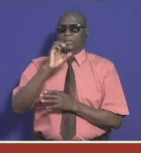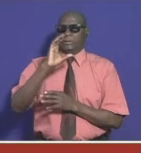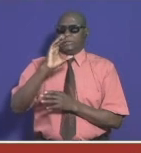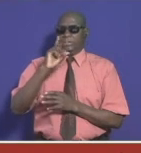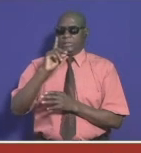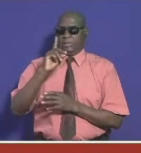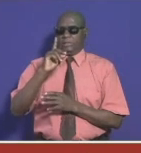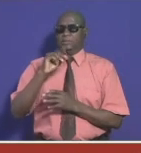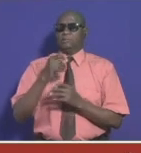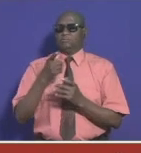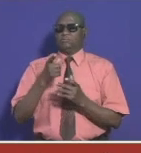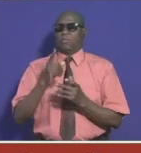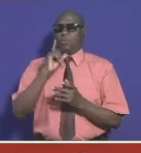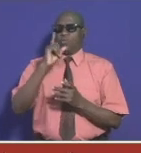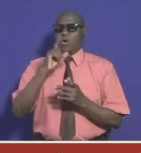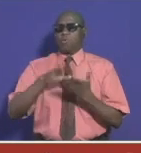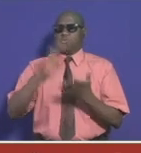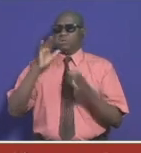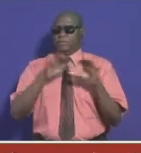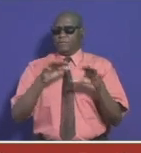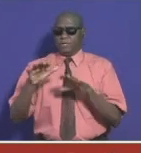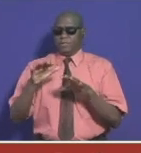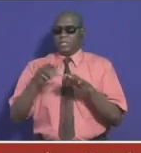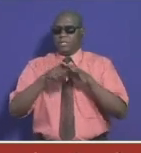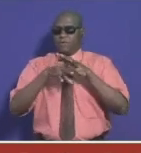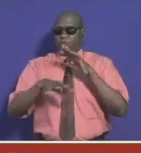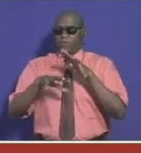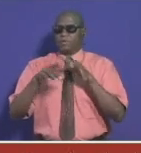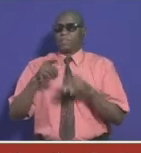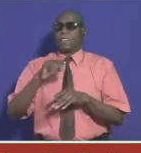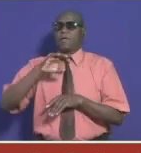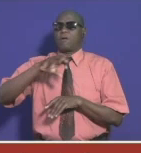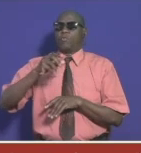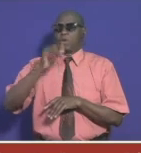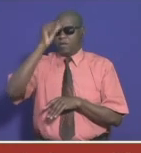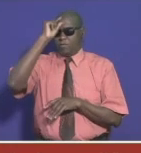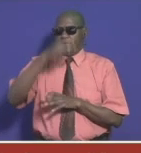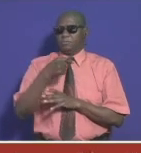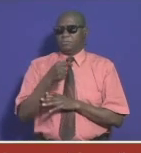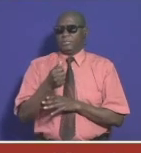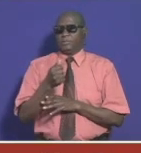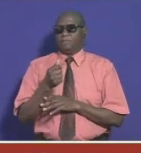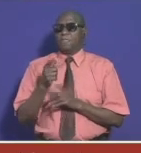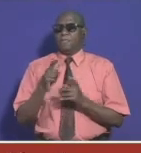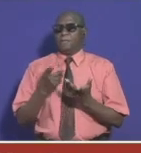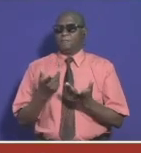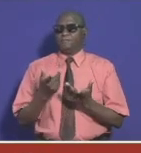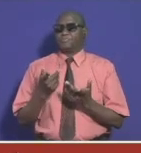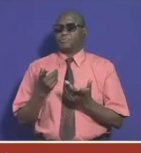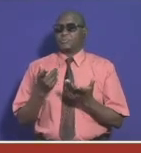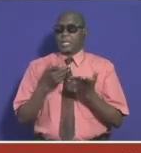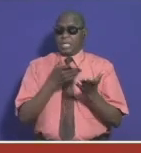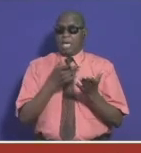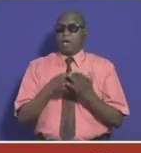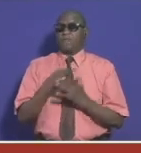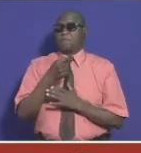sector because they are devolved and they are being paid by county governments. Apart from the peanuts they earn from